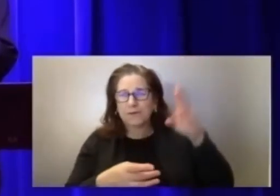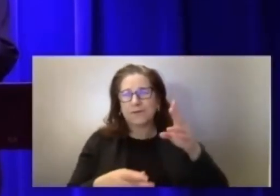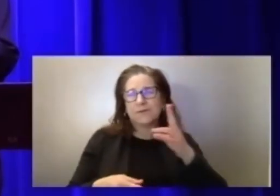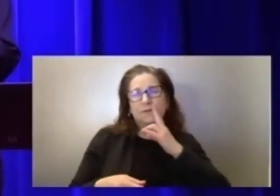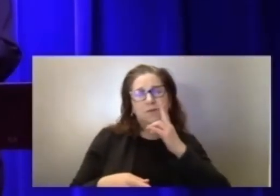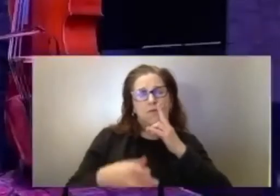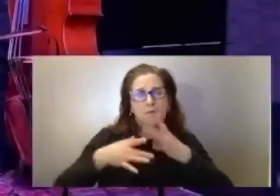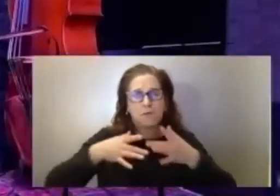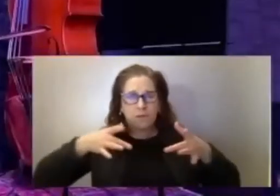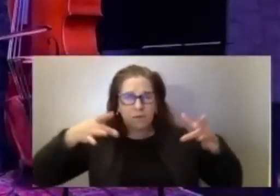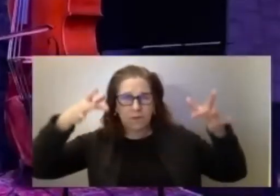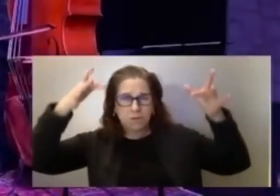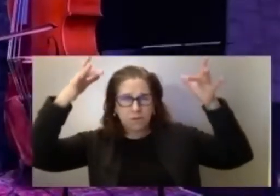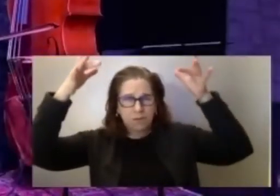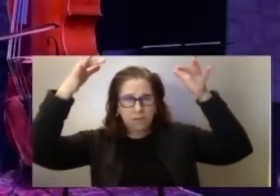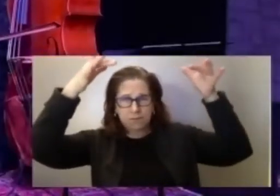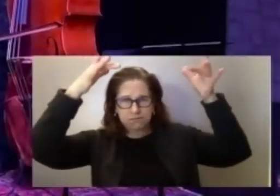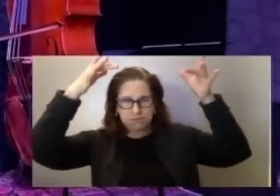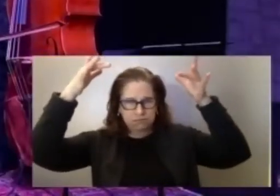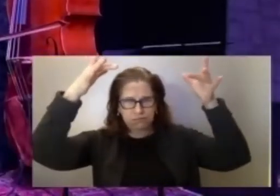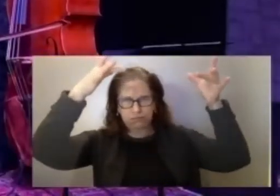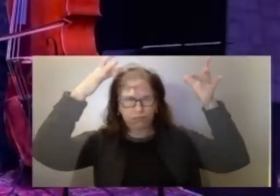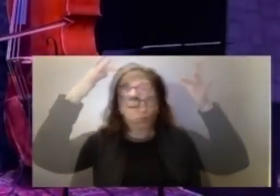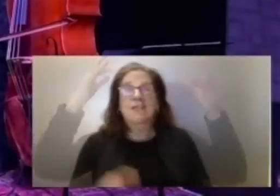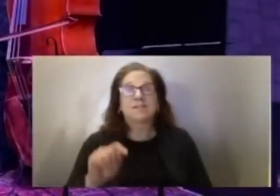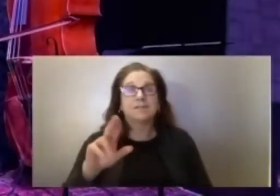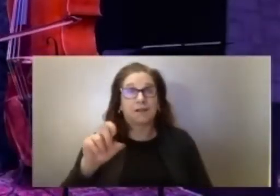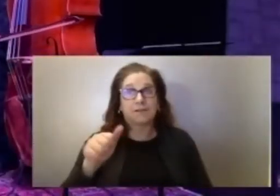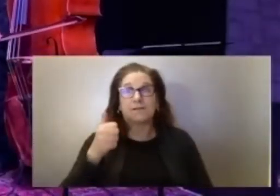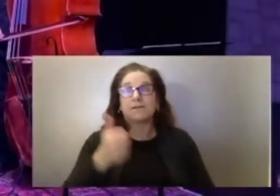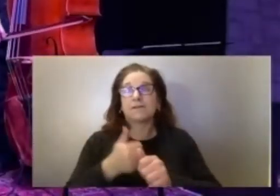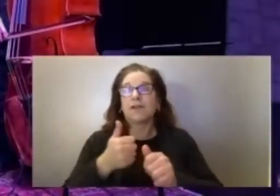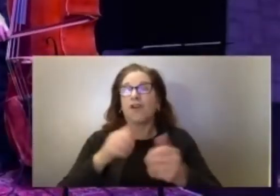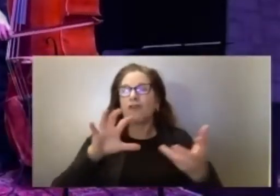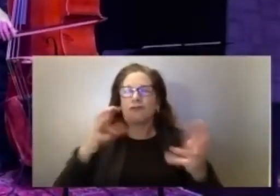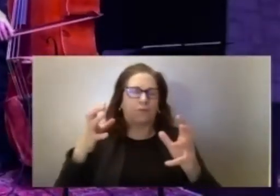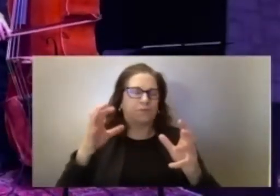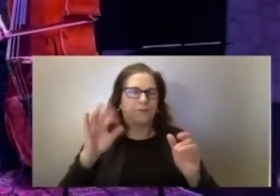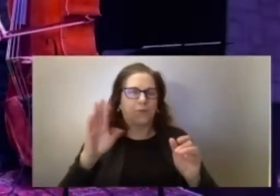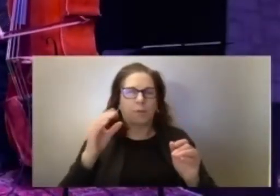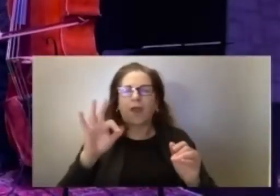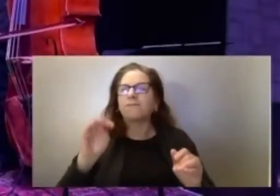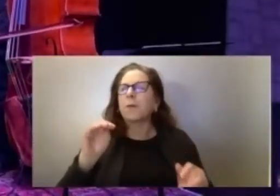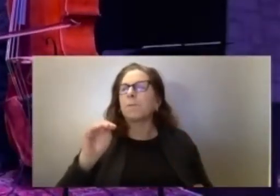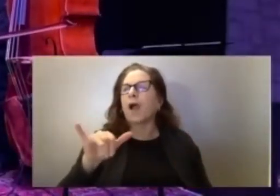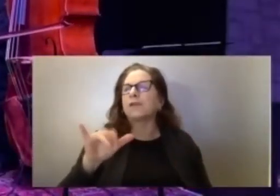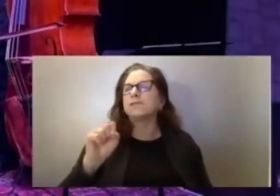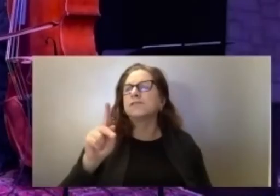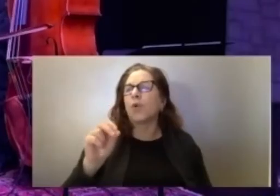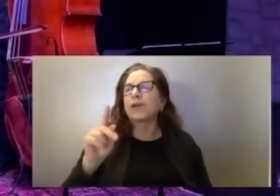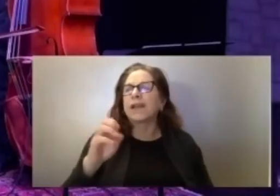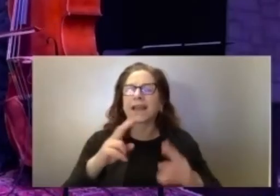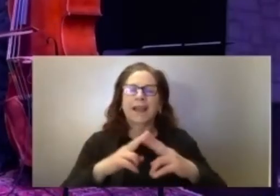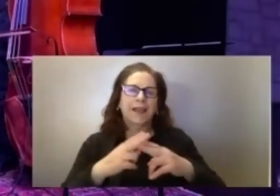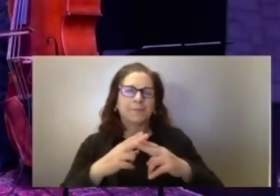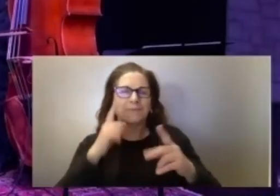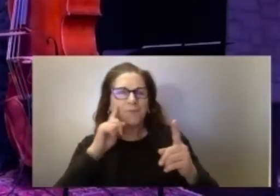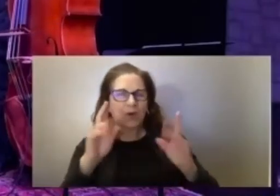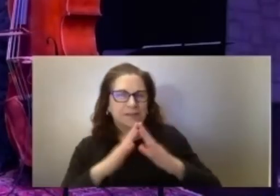She wears a crown of cigarette smoke. Tulsa is the corrupted form of the Muskogee name for